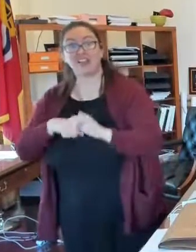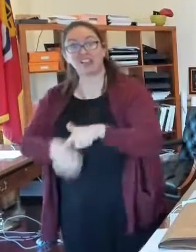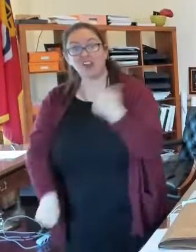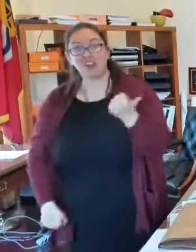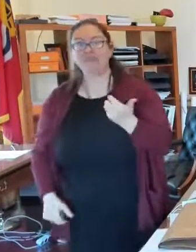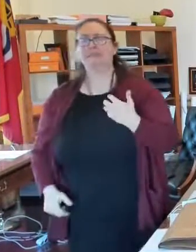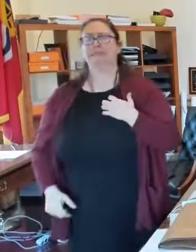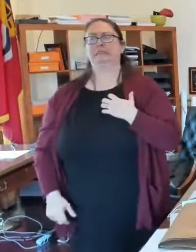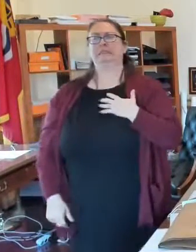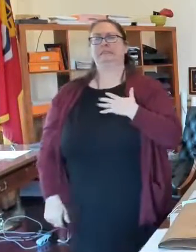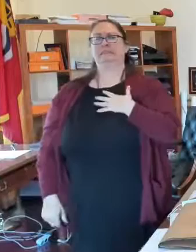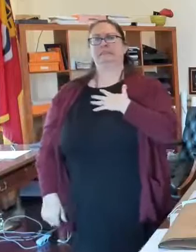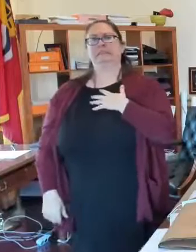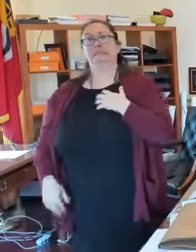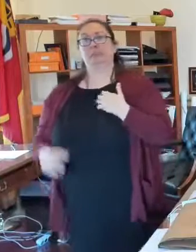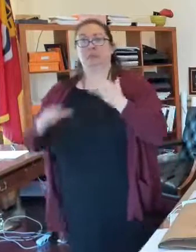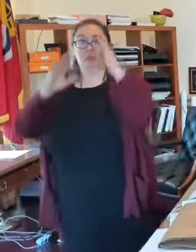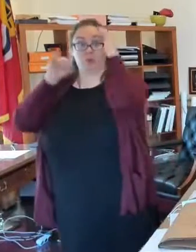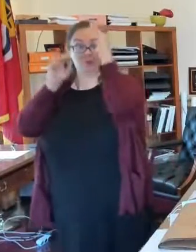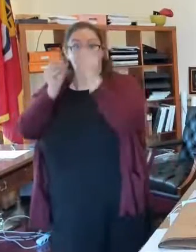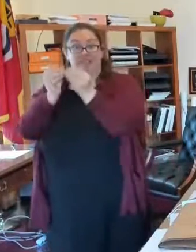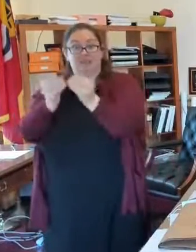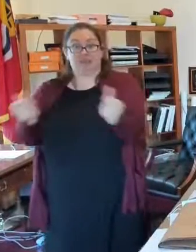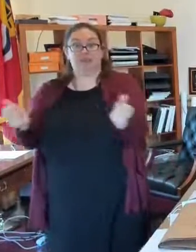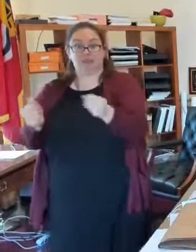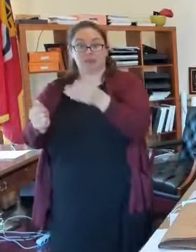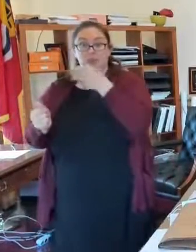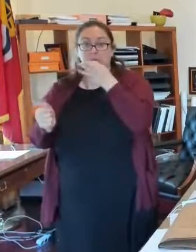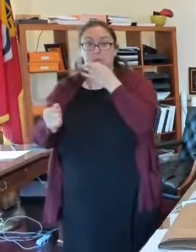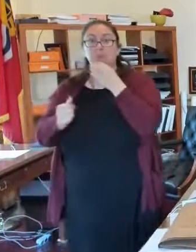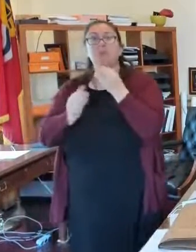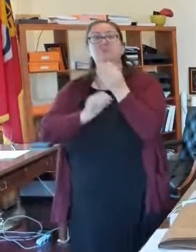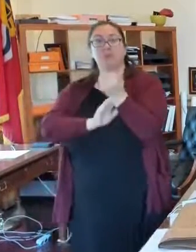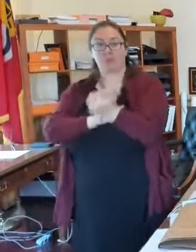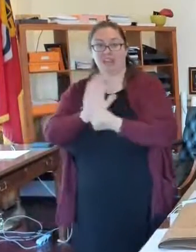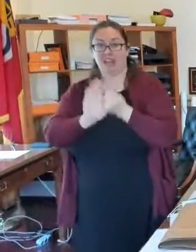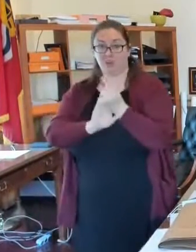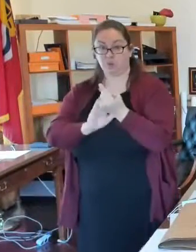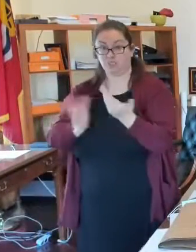So hopefully that will resolve itself here in the next few hours.